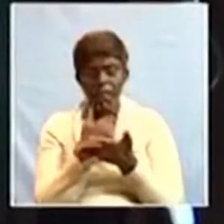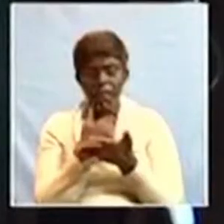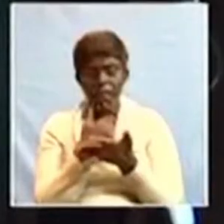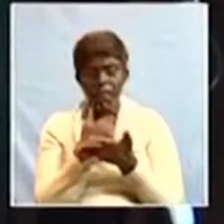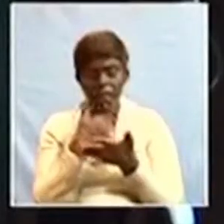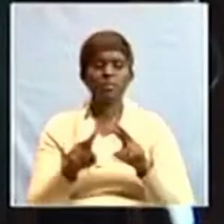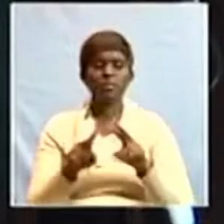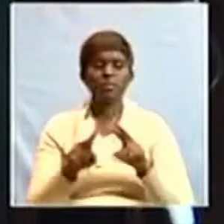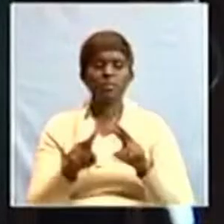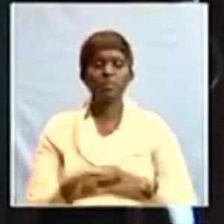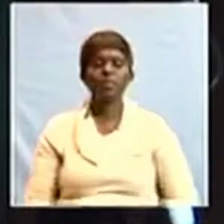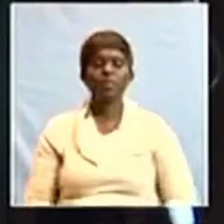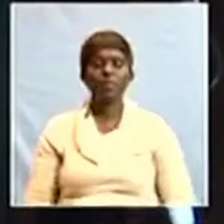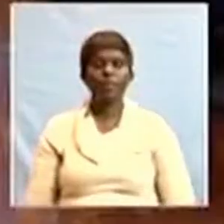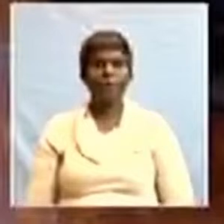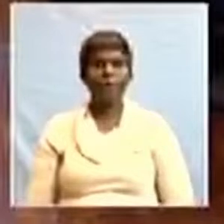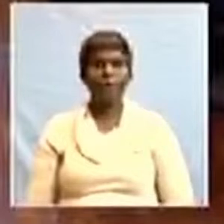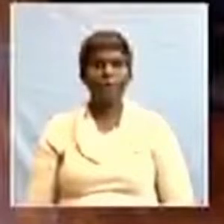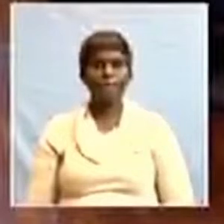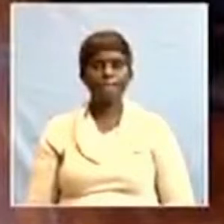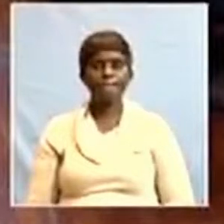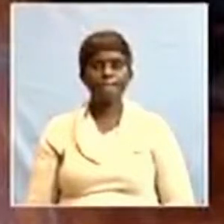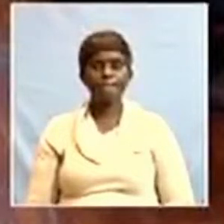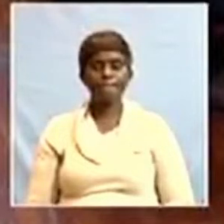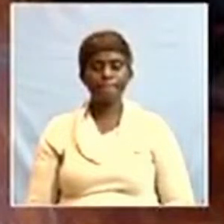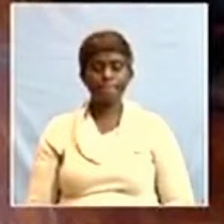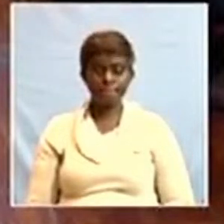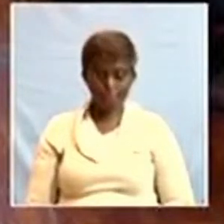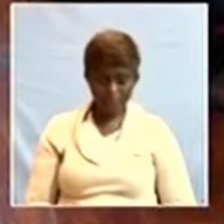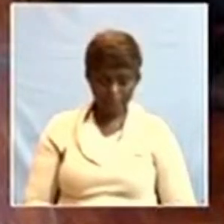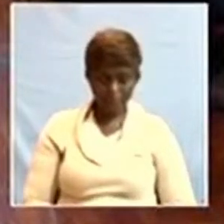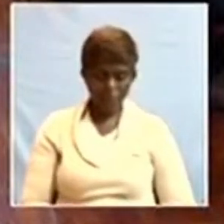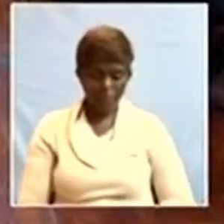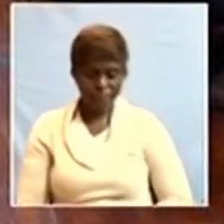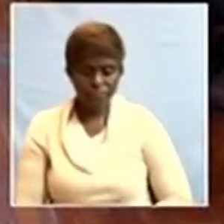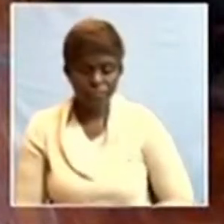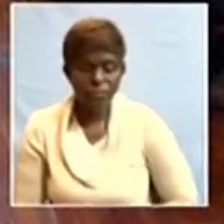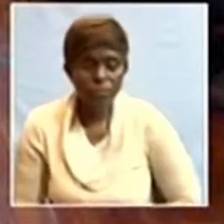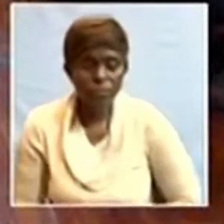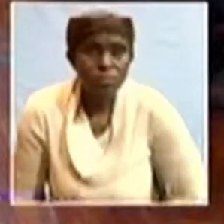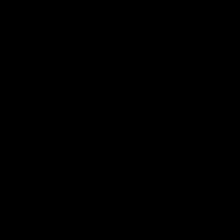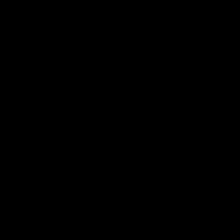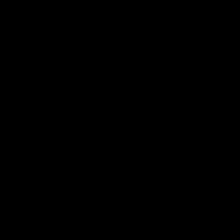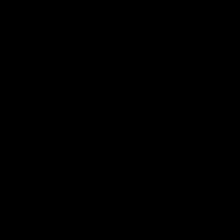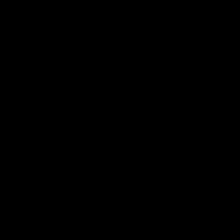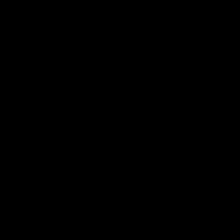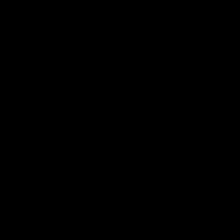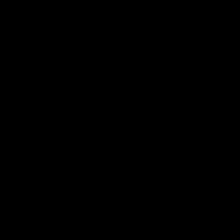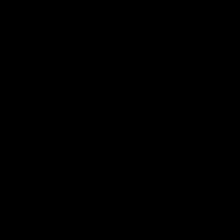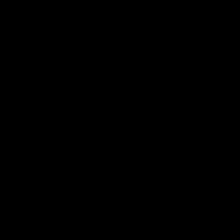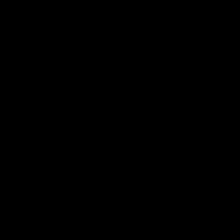for Chair? Thank you. Honorable Daka. Chair, just to come in